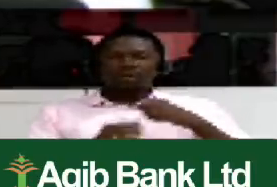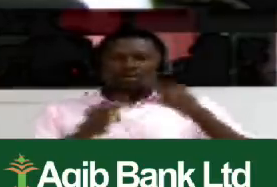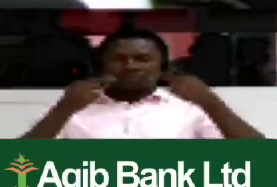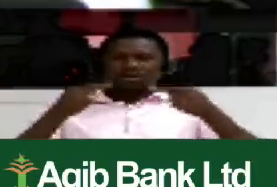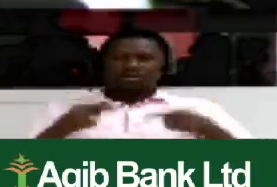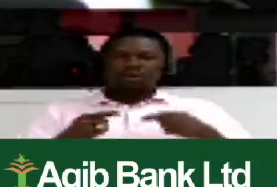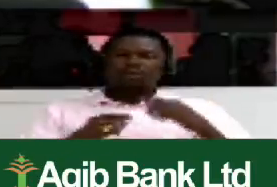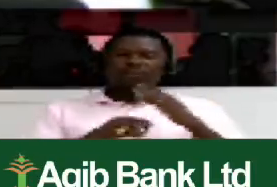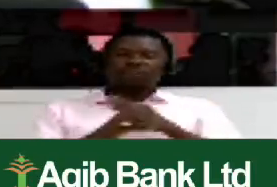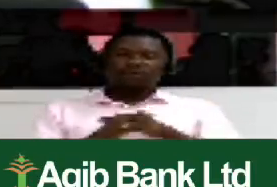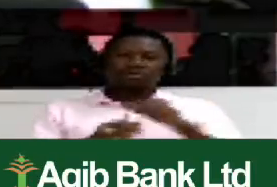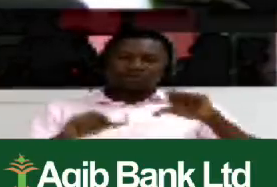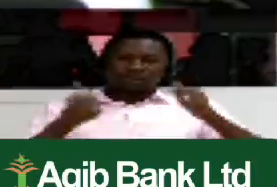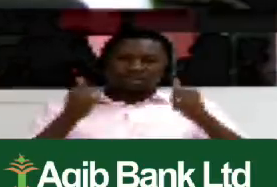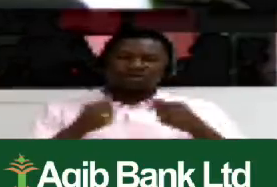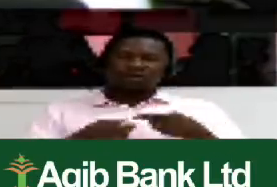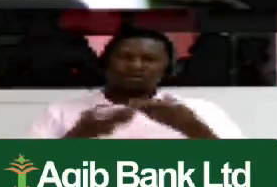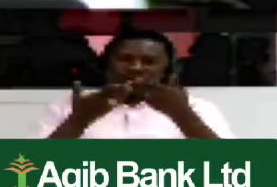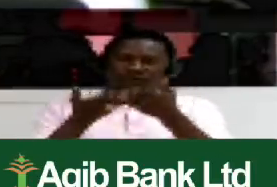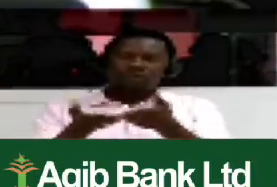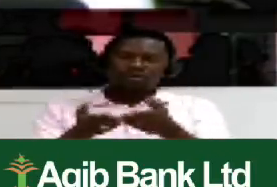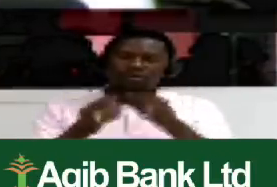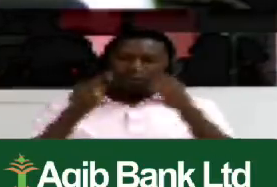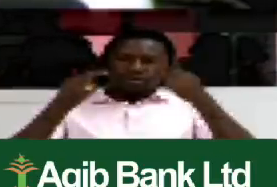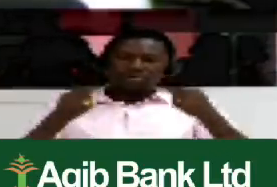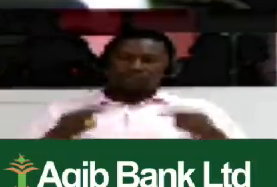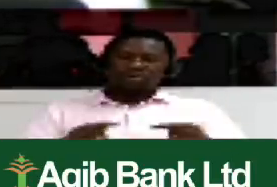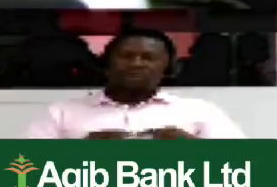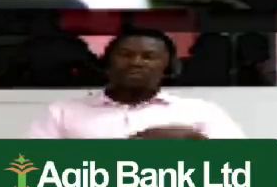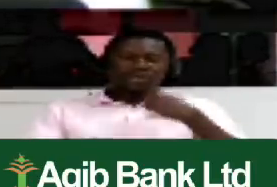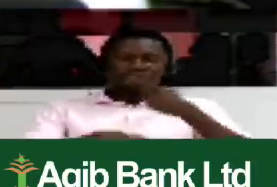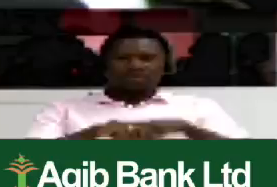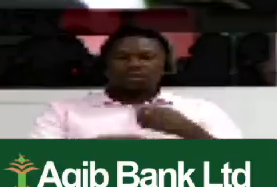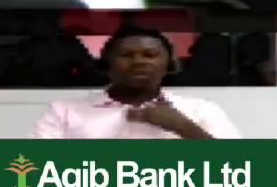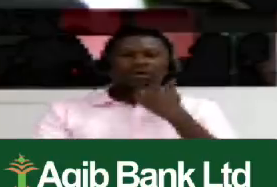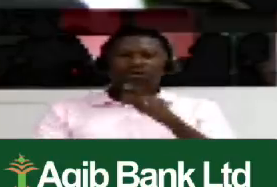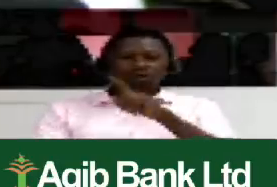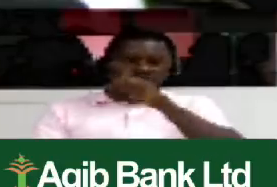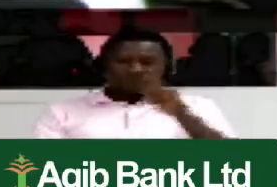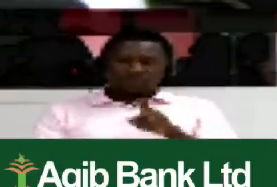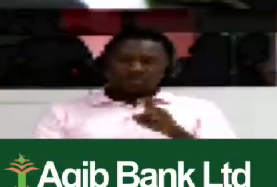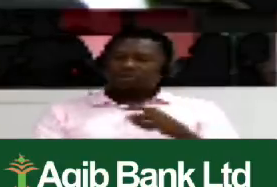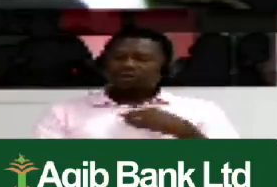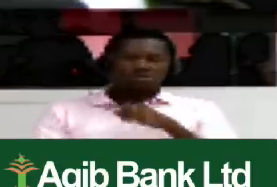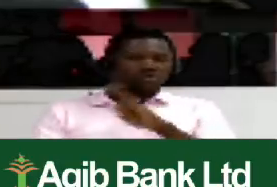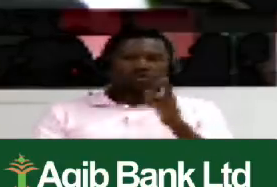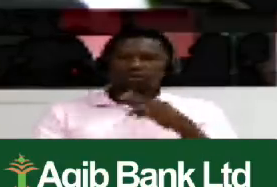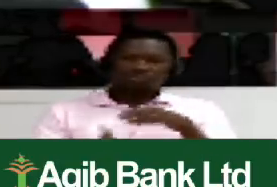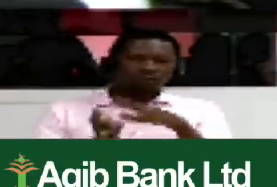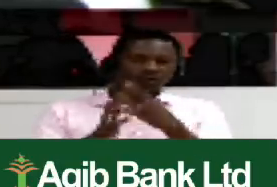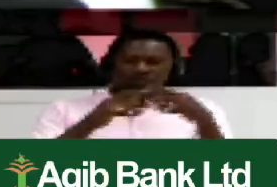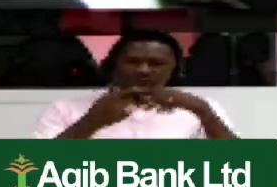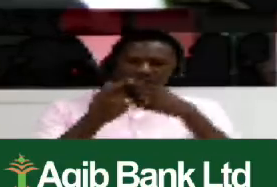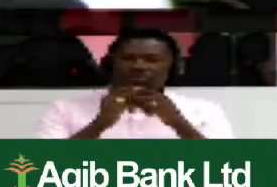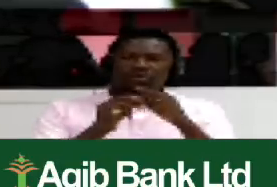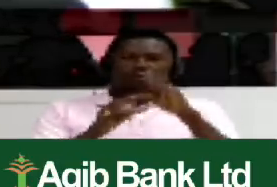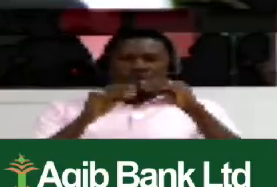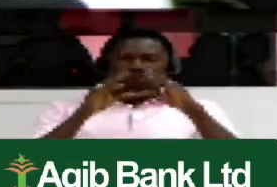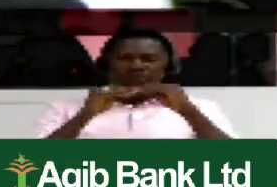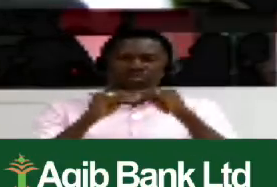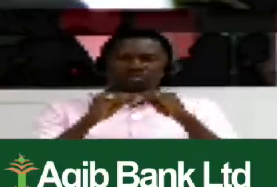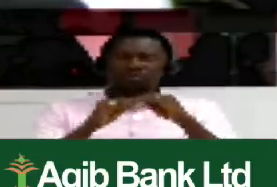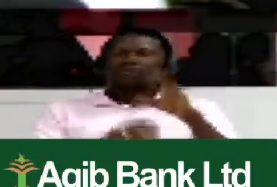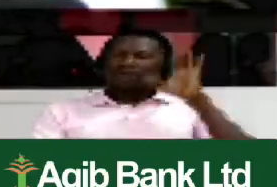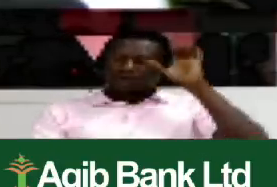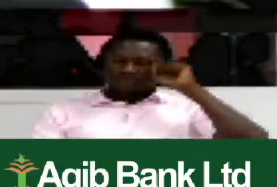start giving your account, and each time I ask you a question, so that there won't be overlapping speech. Do you understand